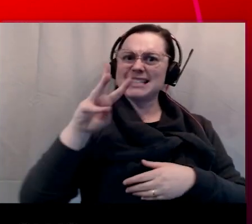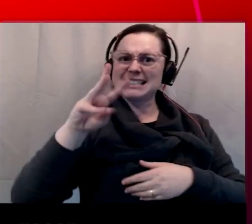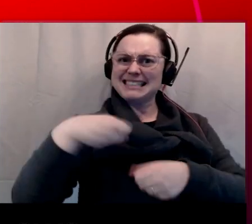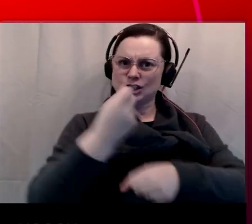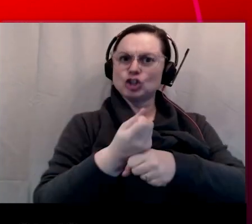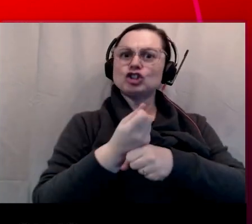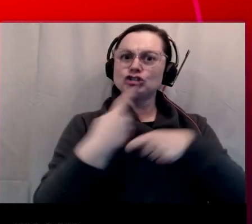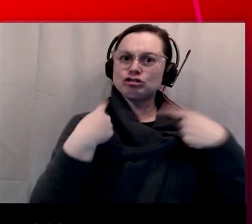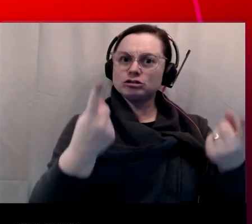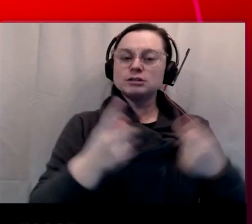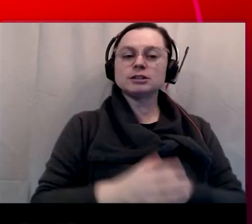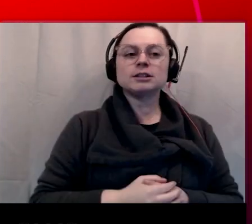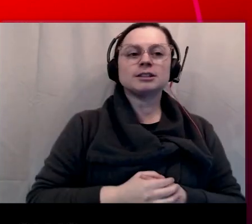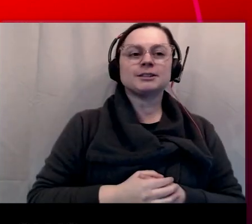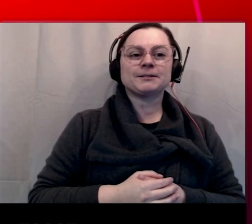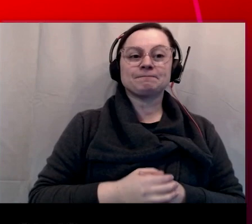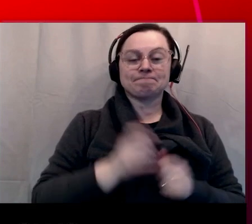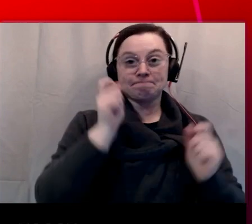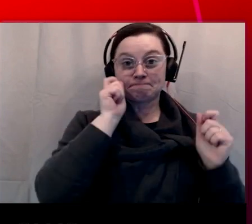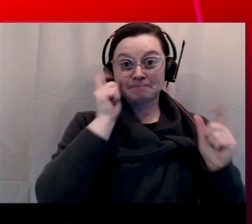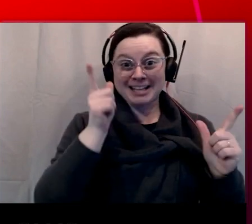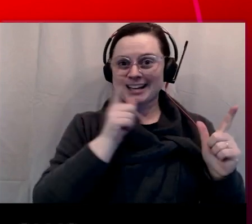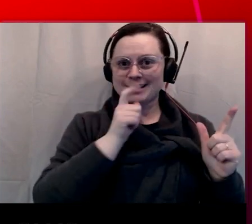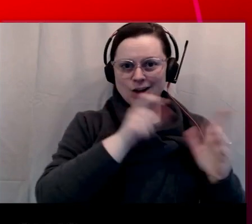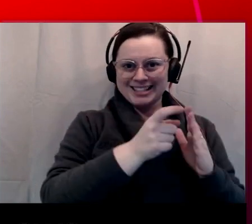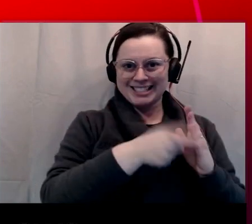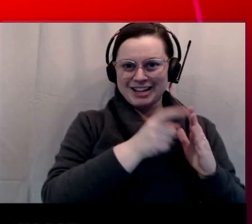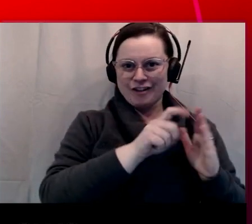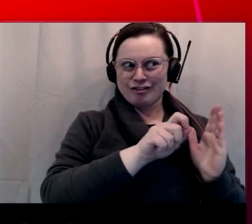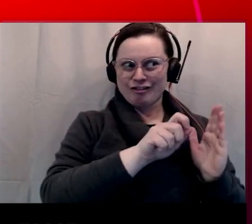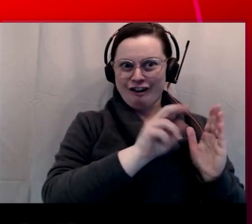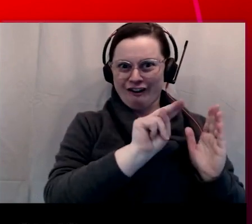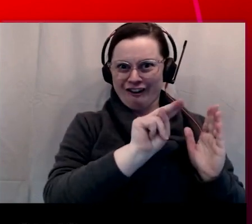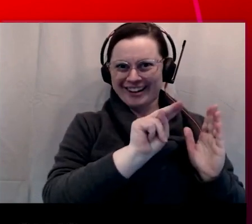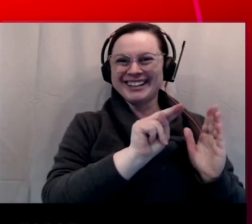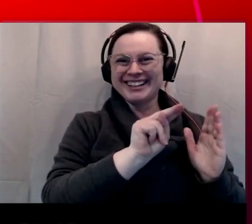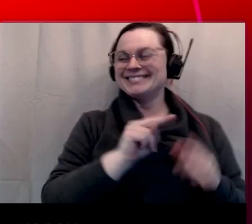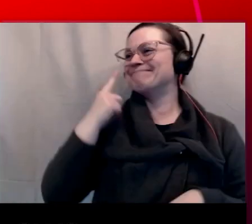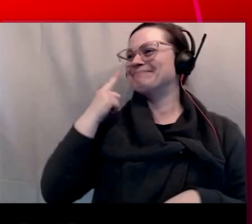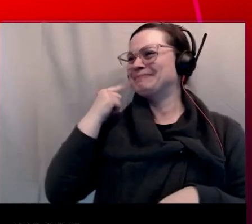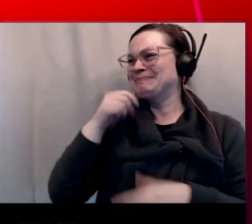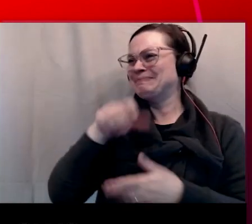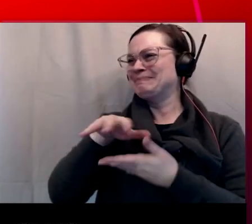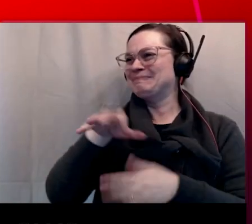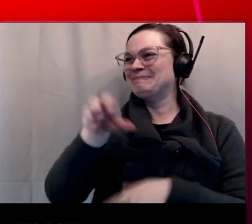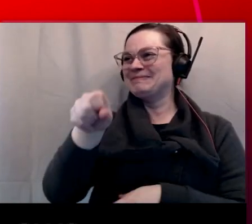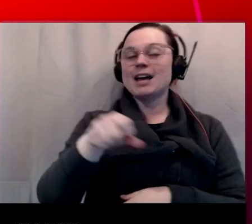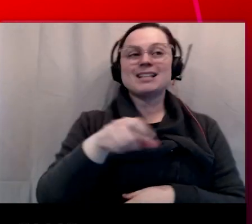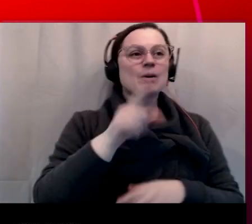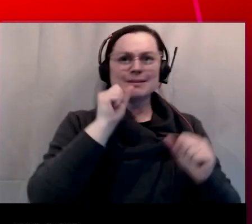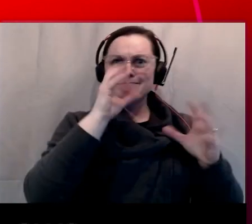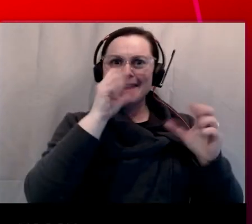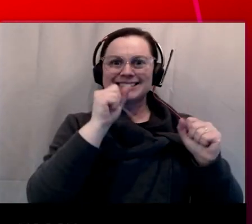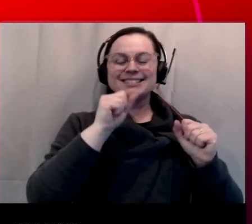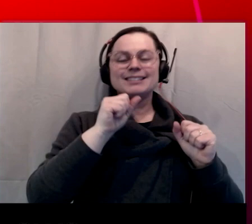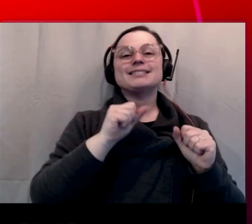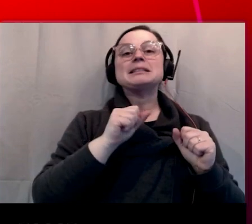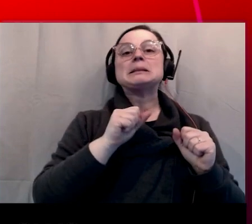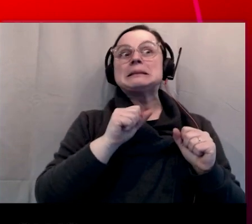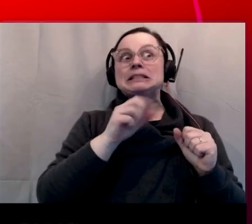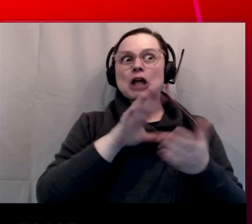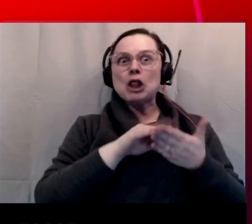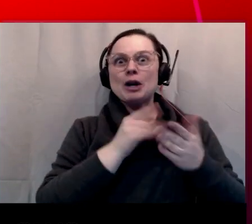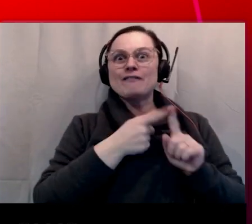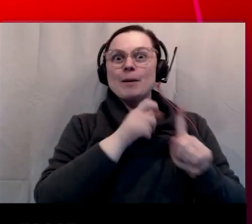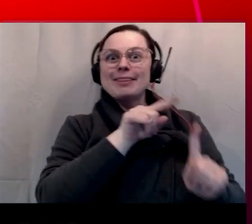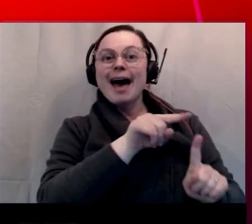And surprisingly, it's not turned on by default. Okay? The amazing thing about that one, and again, the insight here is, the first